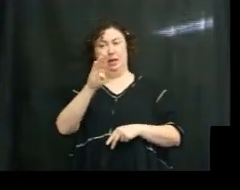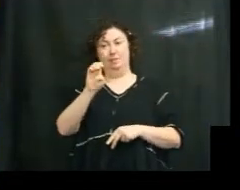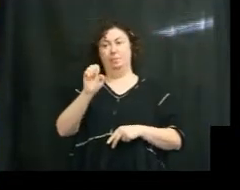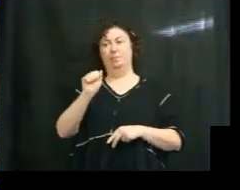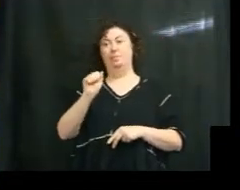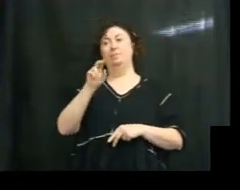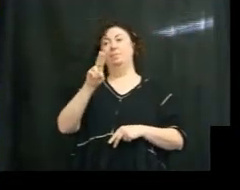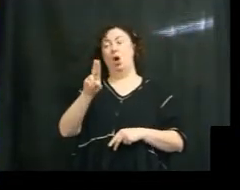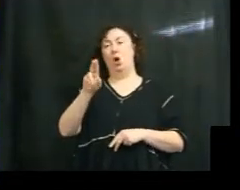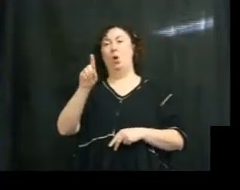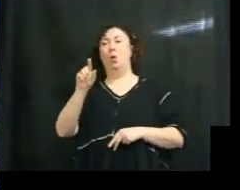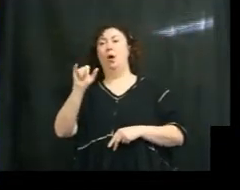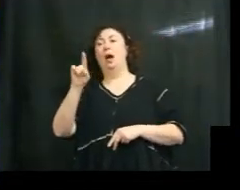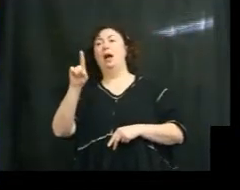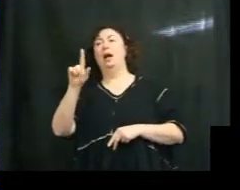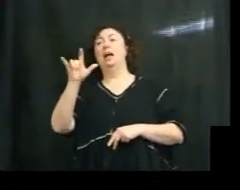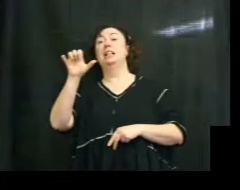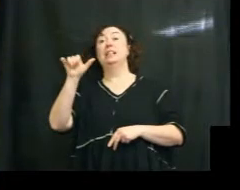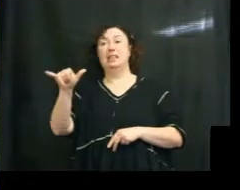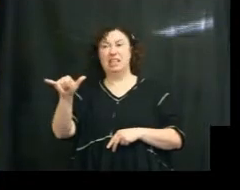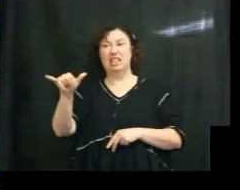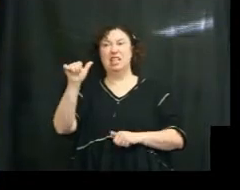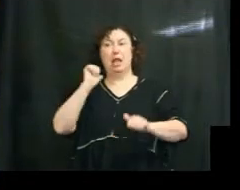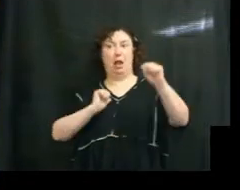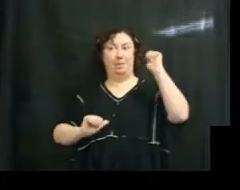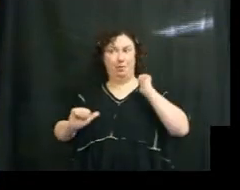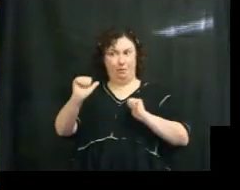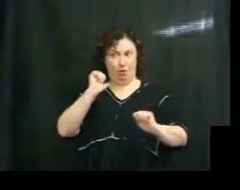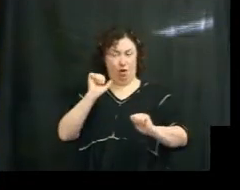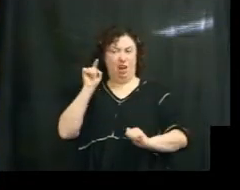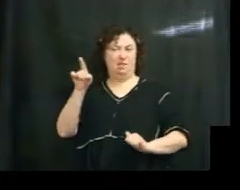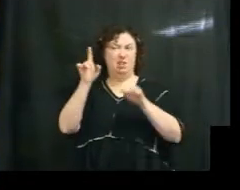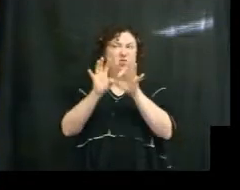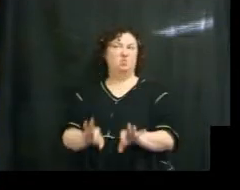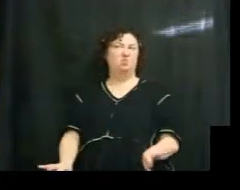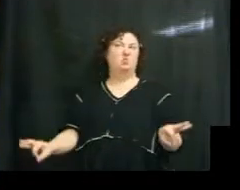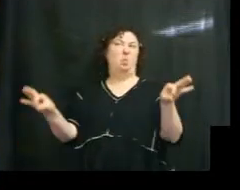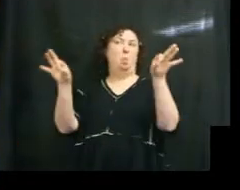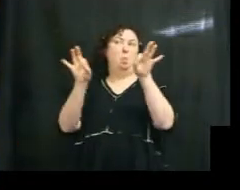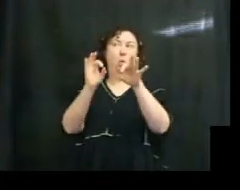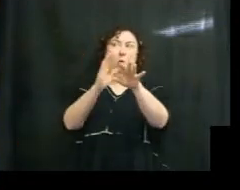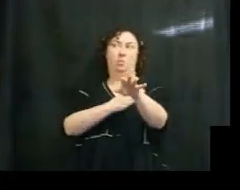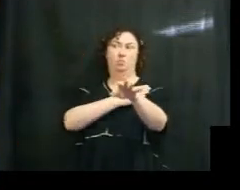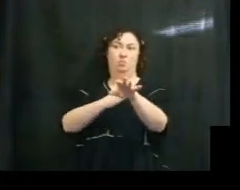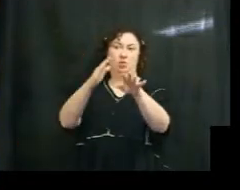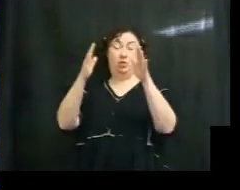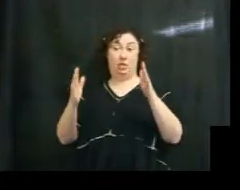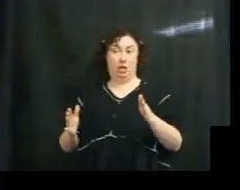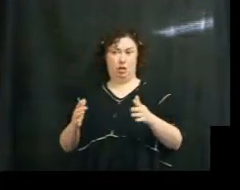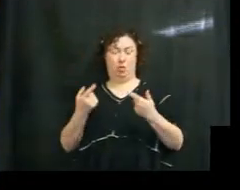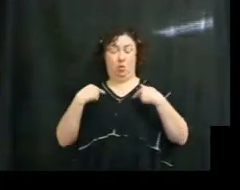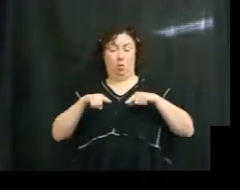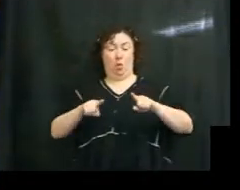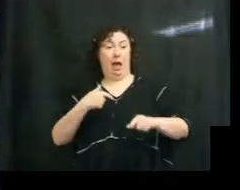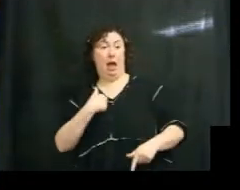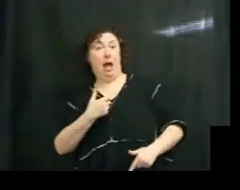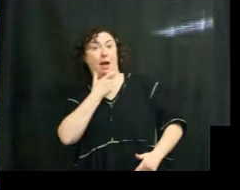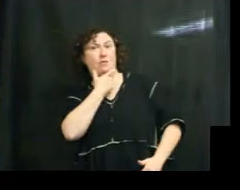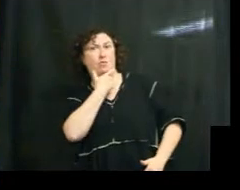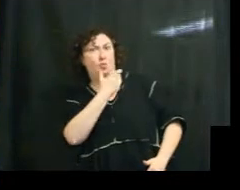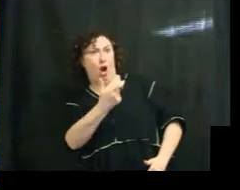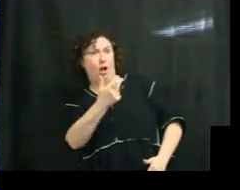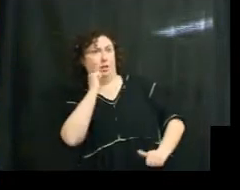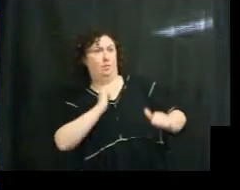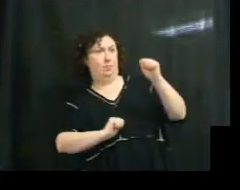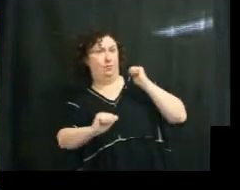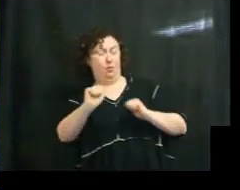of the most important musicians of all time. As I watched him on stage, I raised my trombone